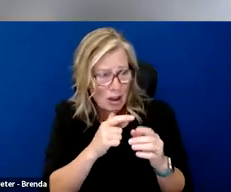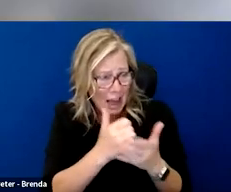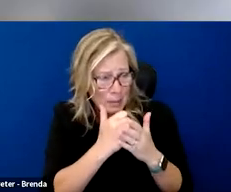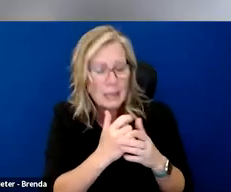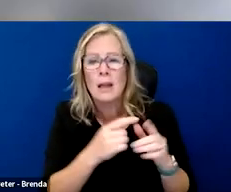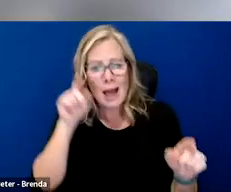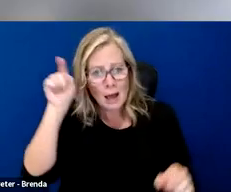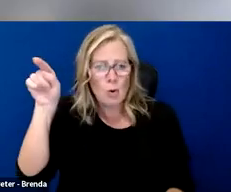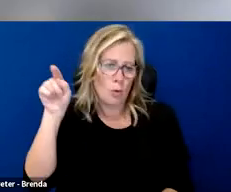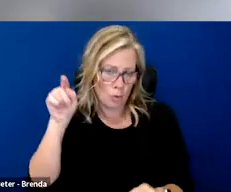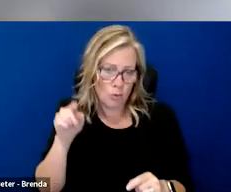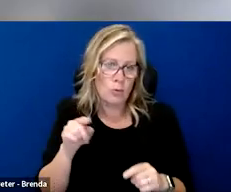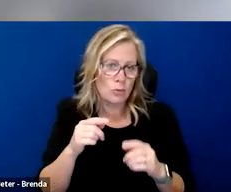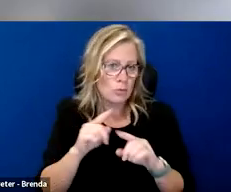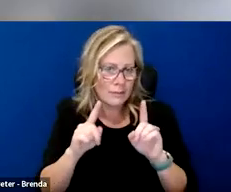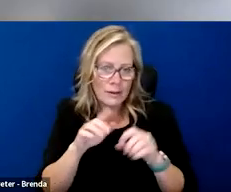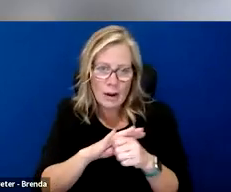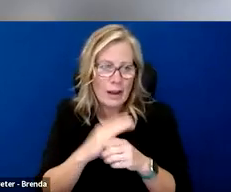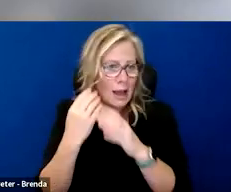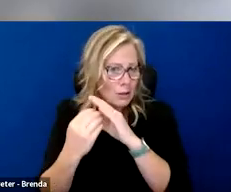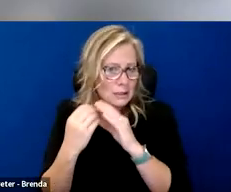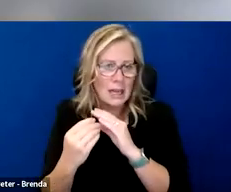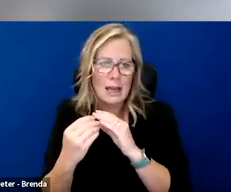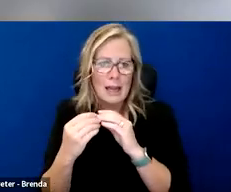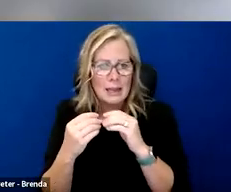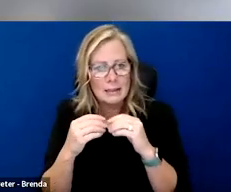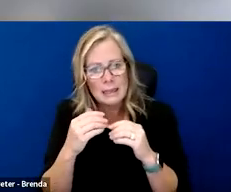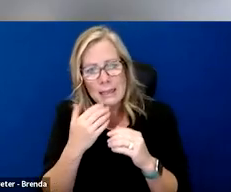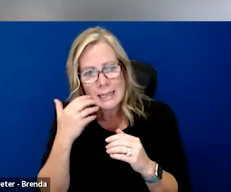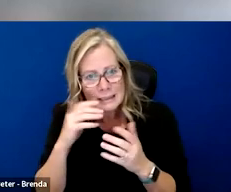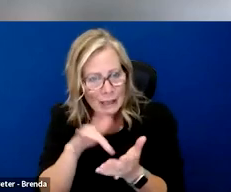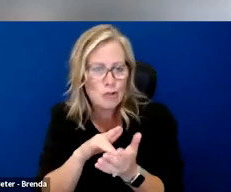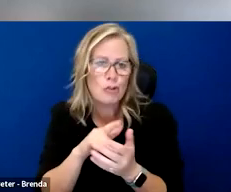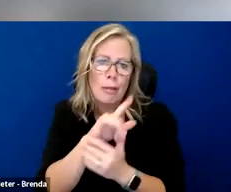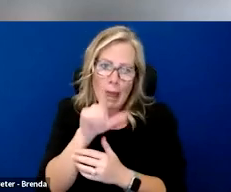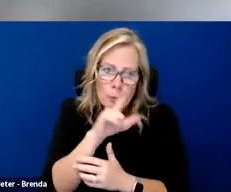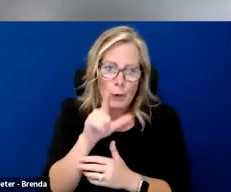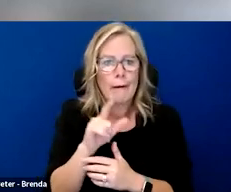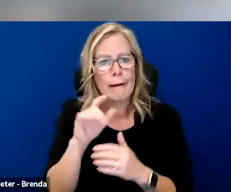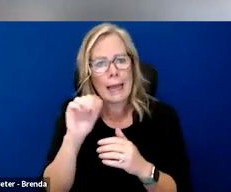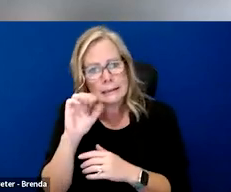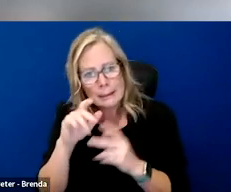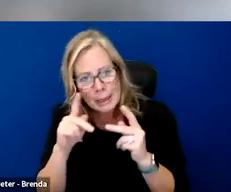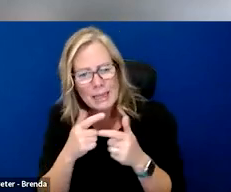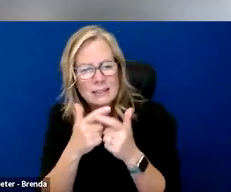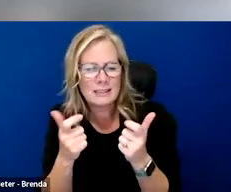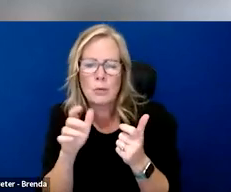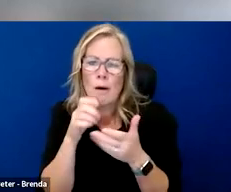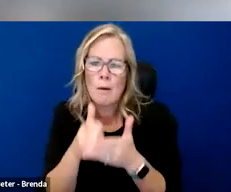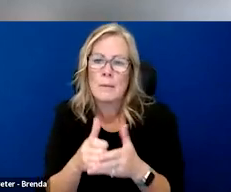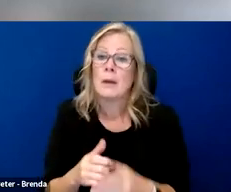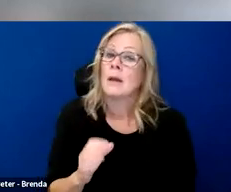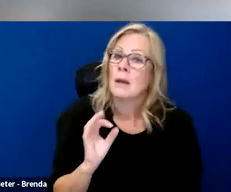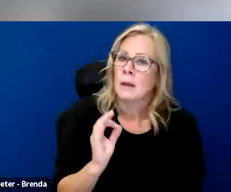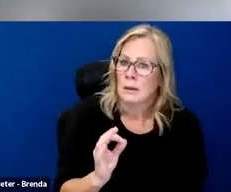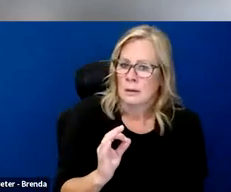Great, thank you. I love that there's simple steps with, you know, just using the cool water that we have available and